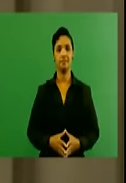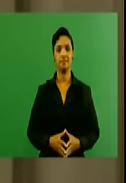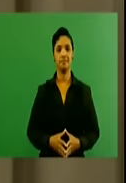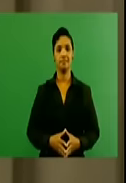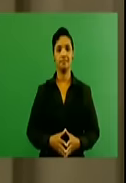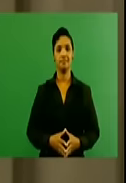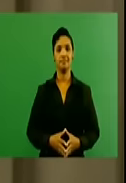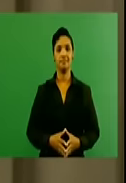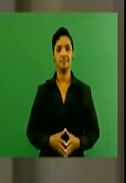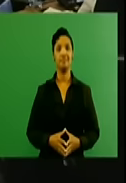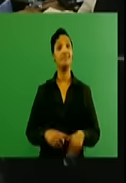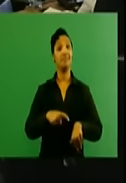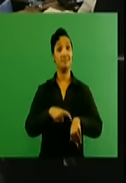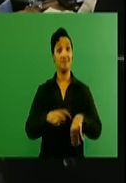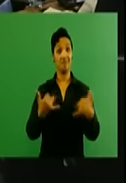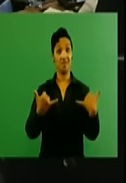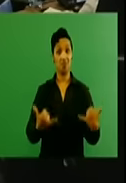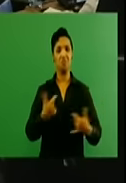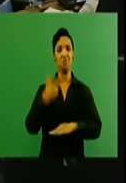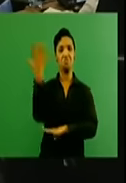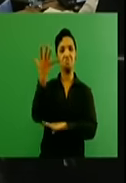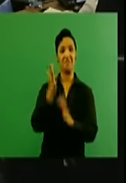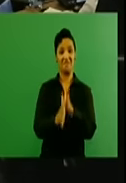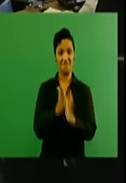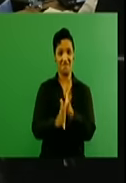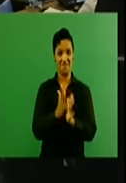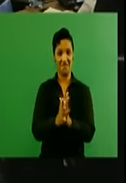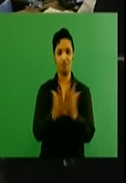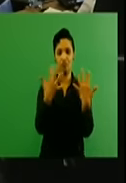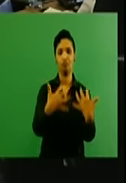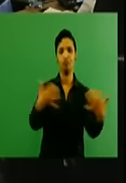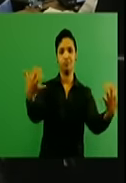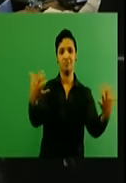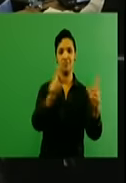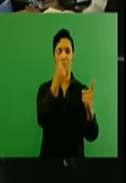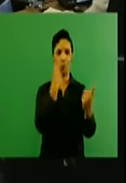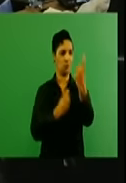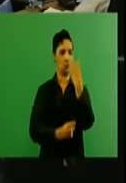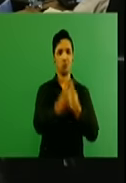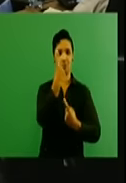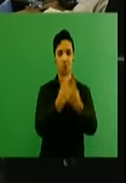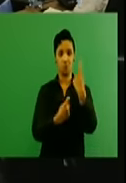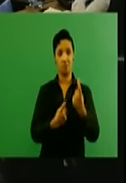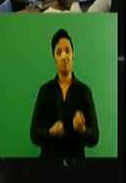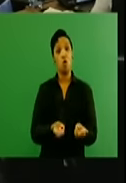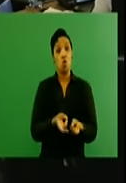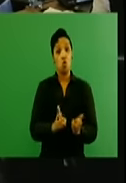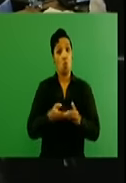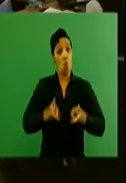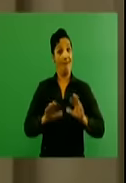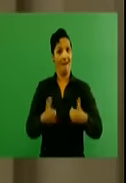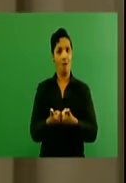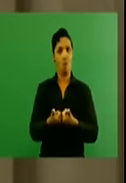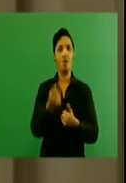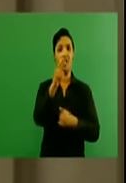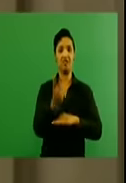So at this stage, let's turn to the questions. And as usual, please